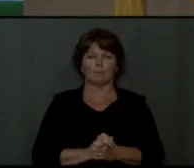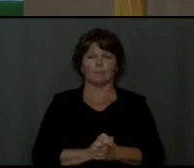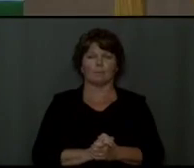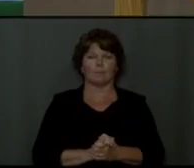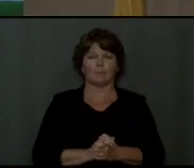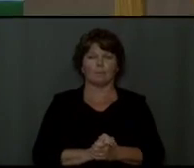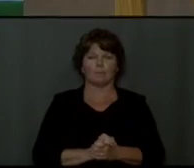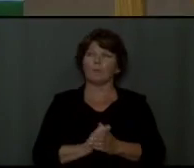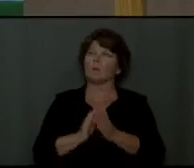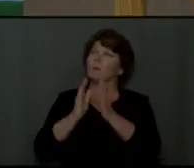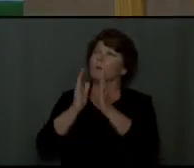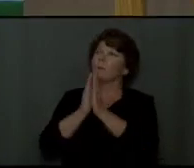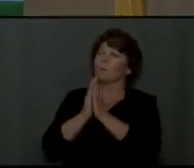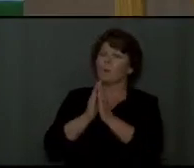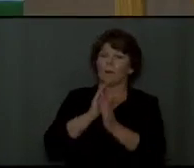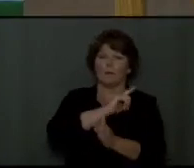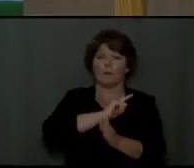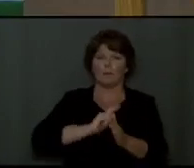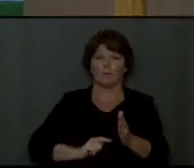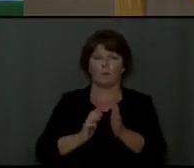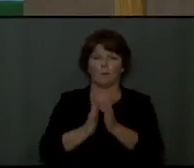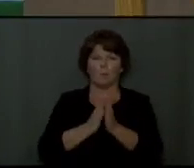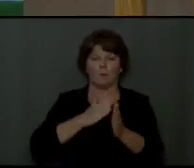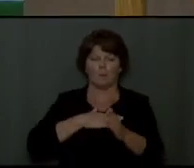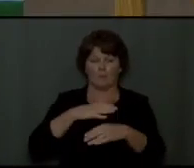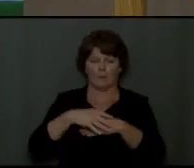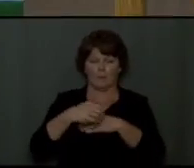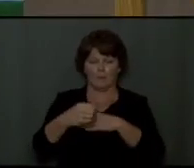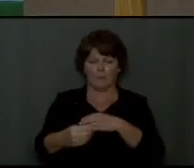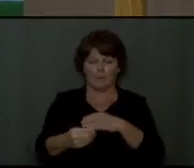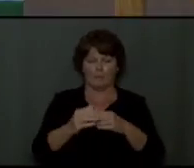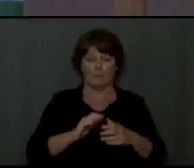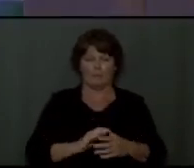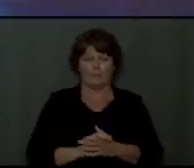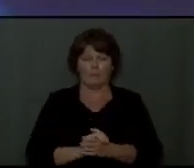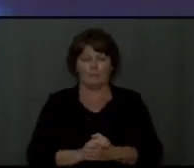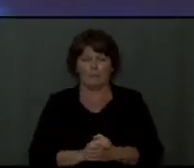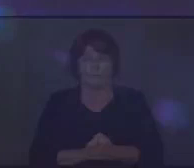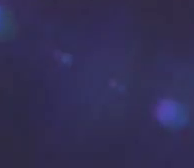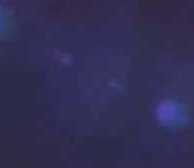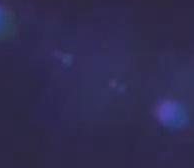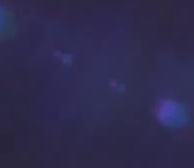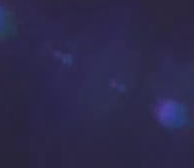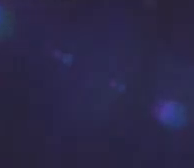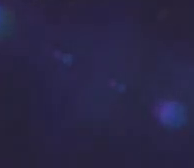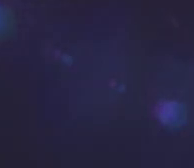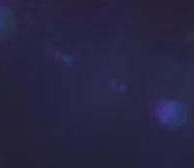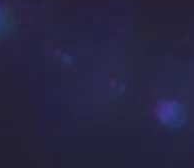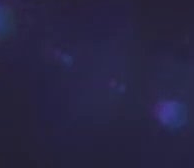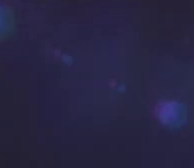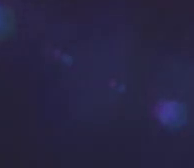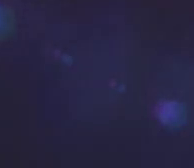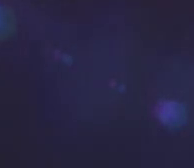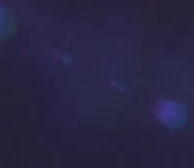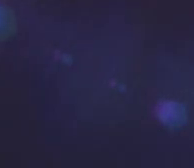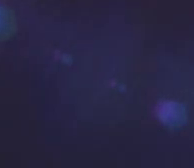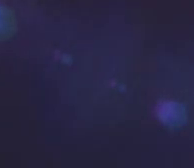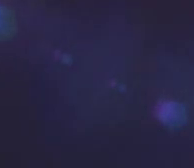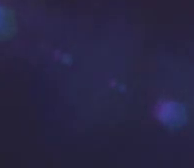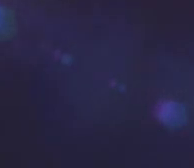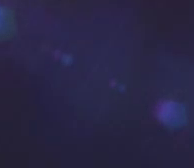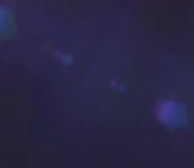Let us pray the prayer that Jesus has taught us to pray. Our Father, who art in heaven,